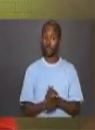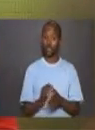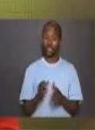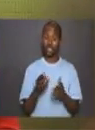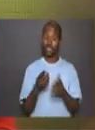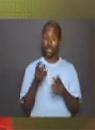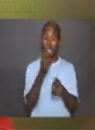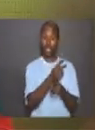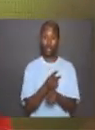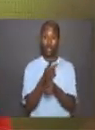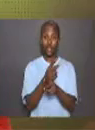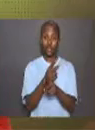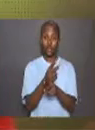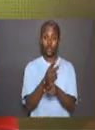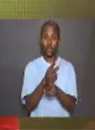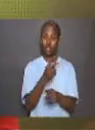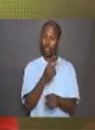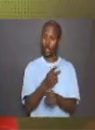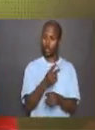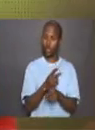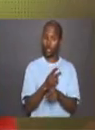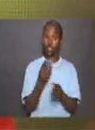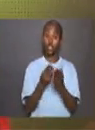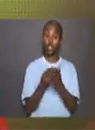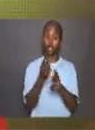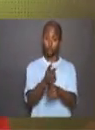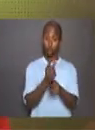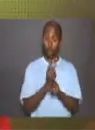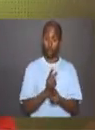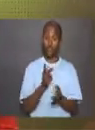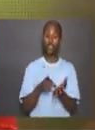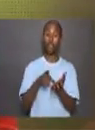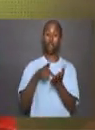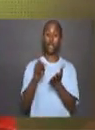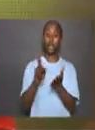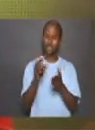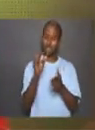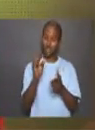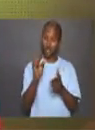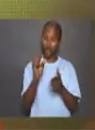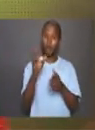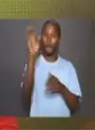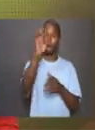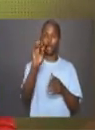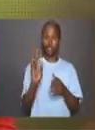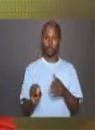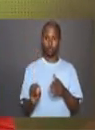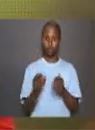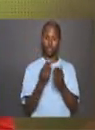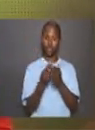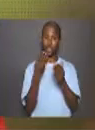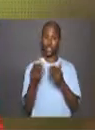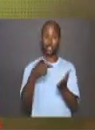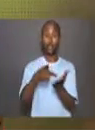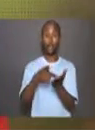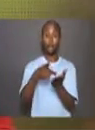is expected that the borrower will pay a certain percentage of the purchase